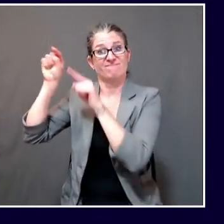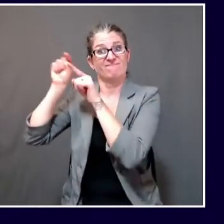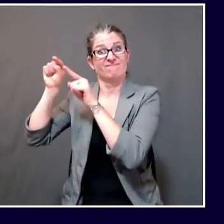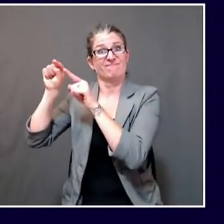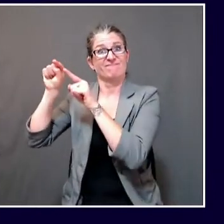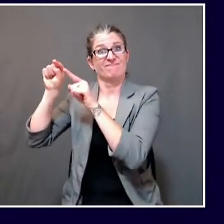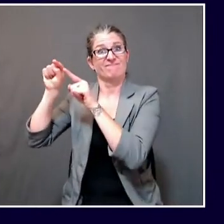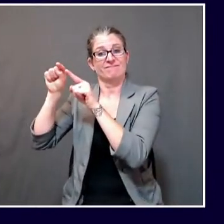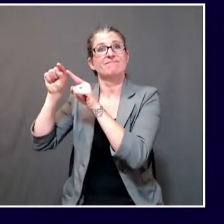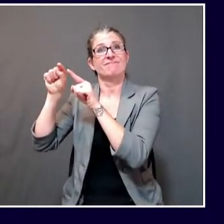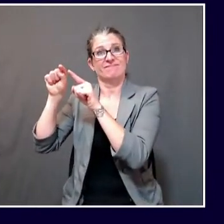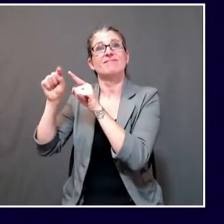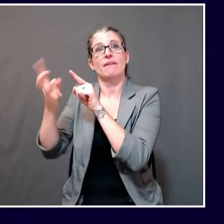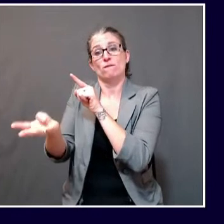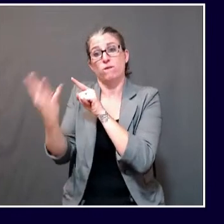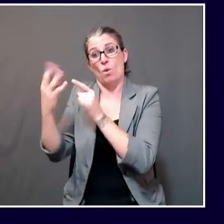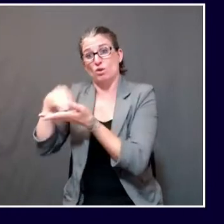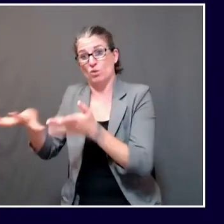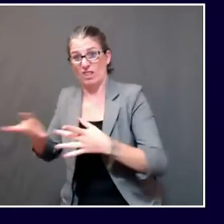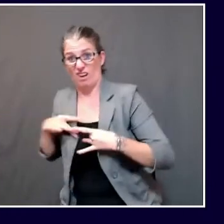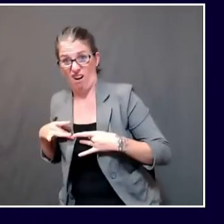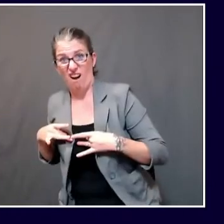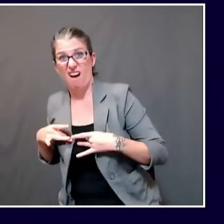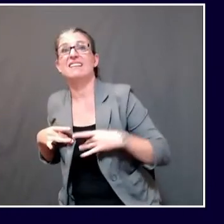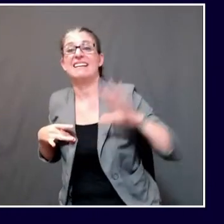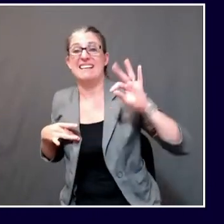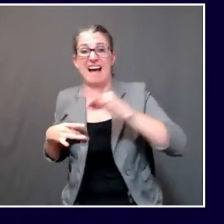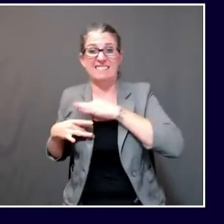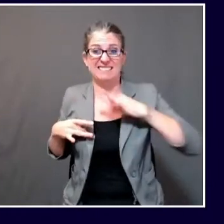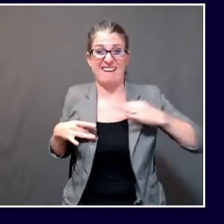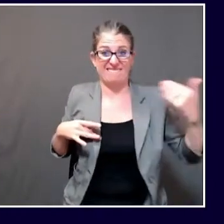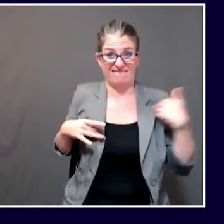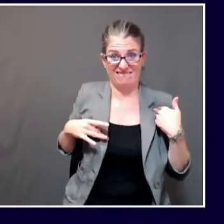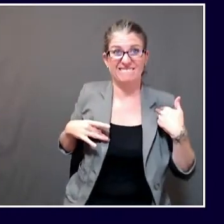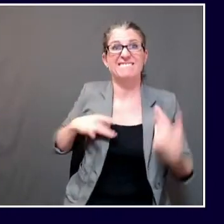are among students and 9 of which are among staff members.